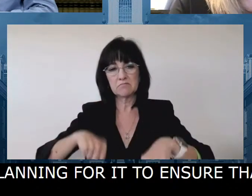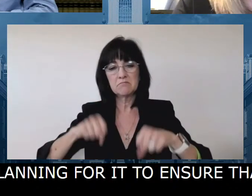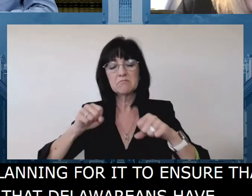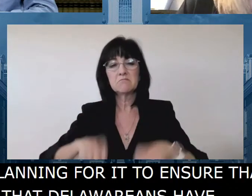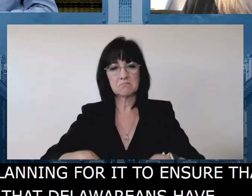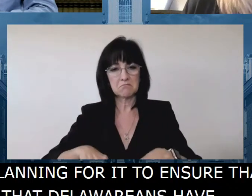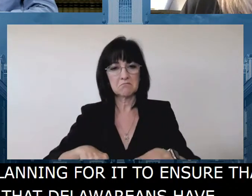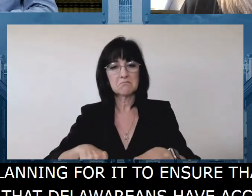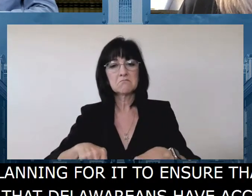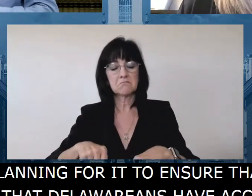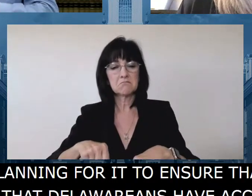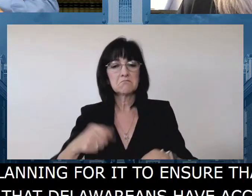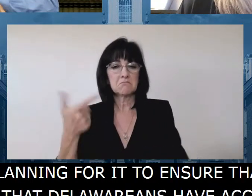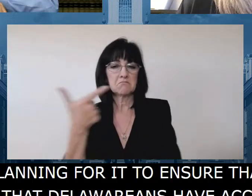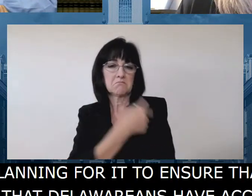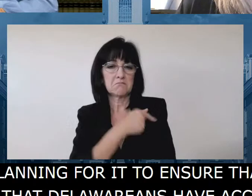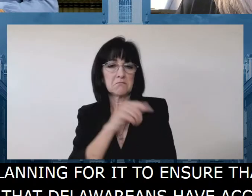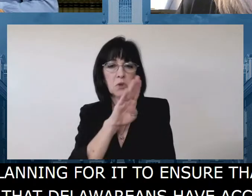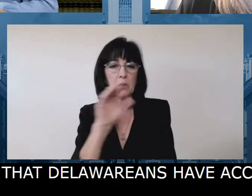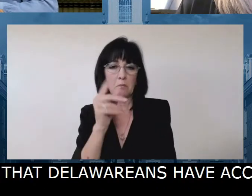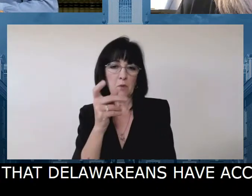shot.